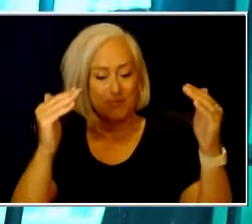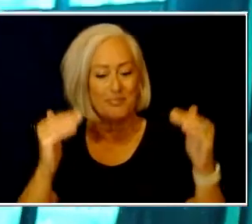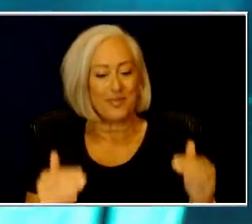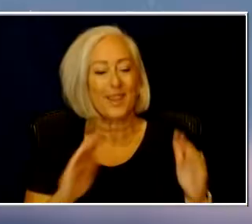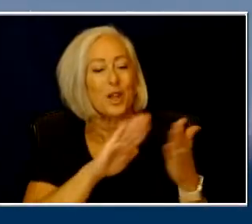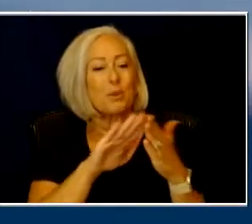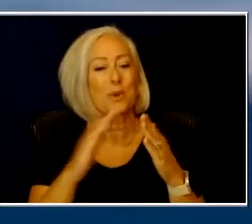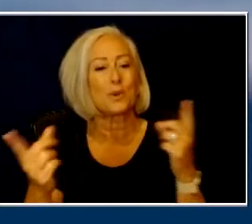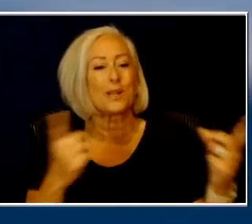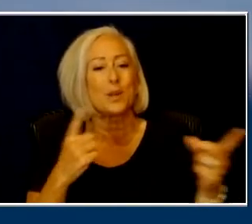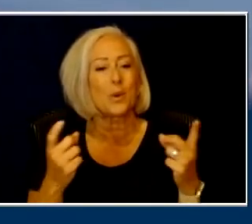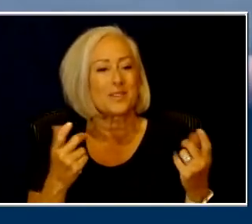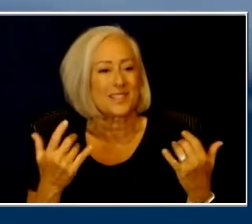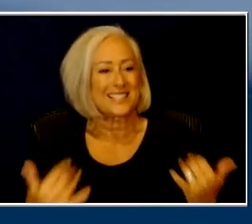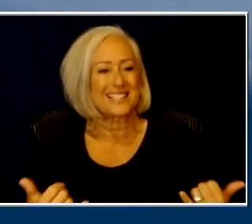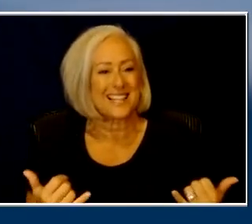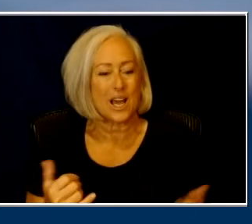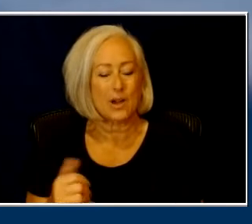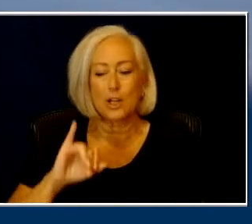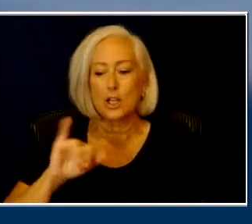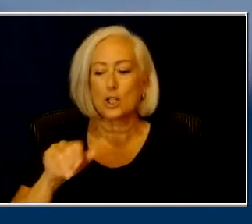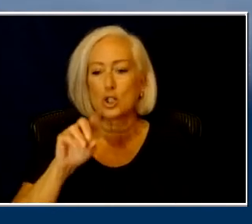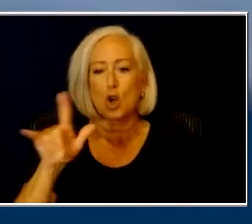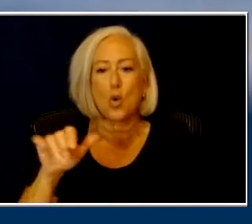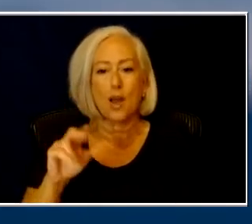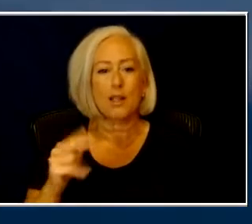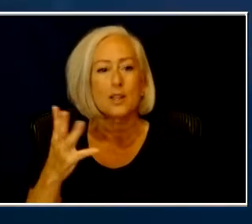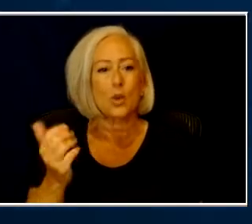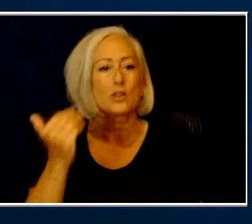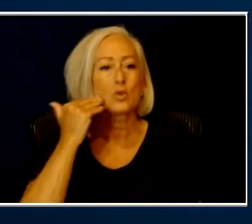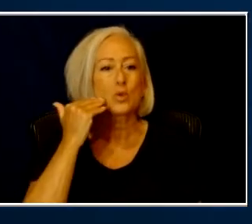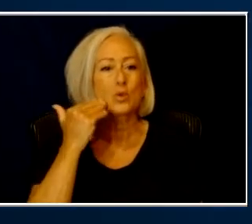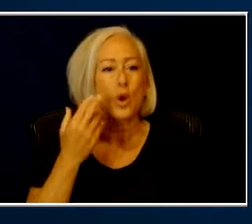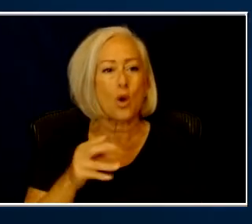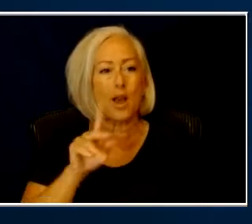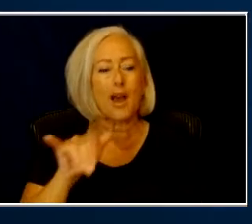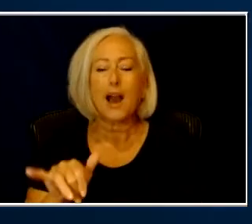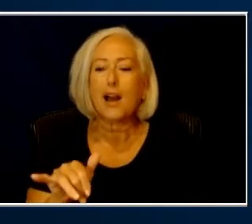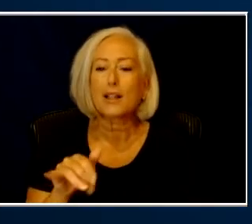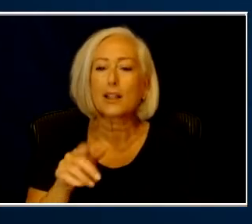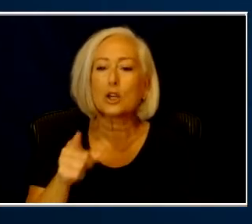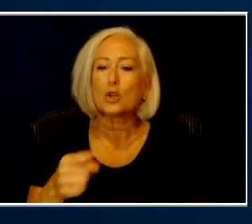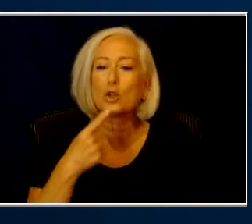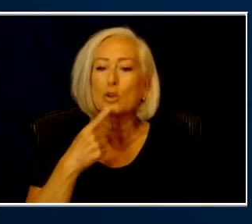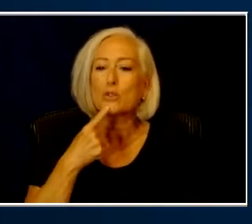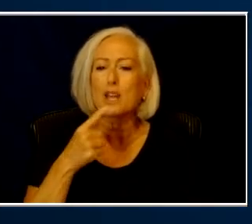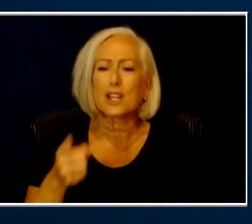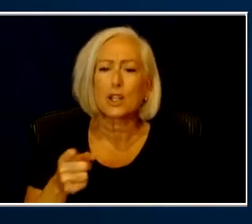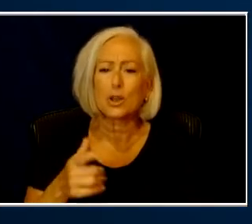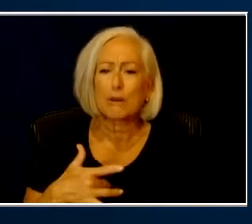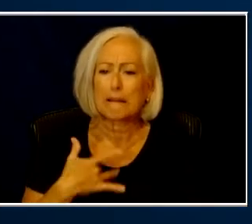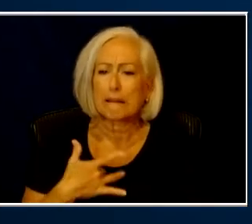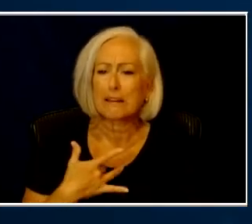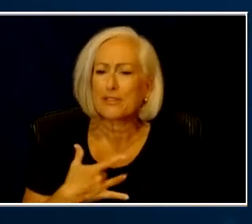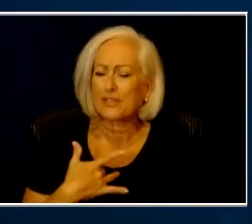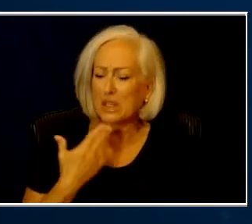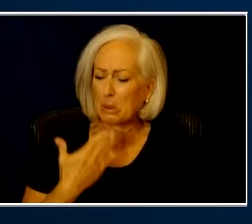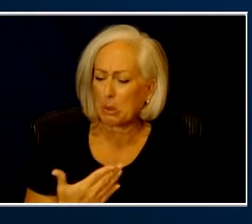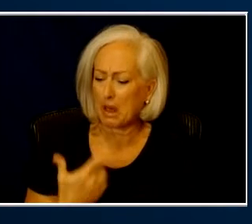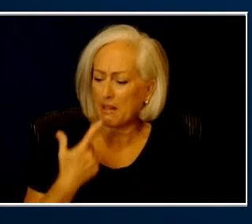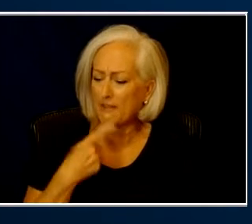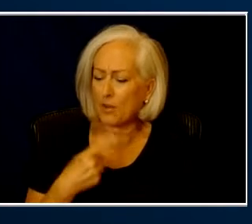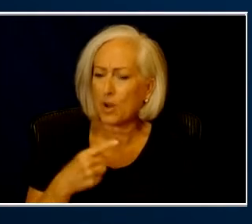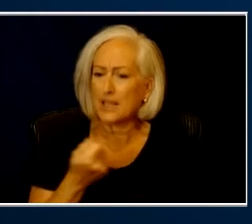because we've got some. Joellen wants to know, Holly, you had said that you hadn't been feeling well for several years. Can you again describe